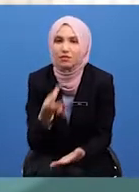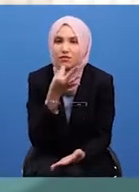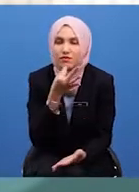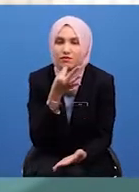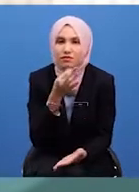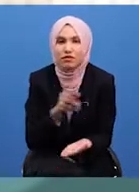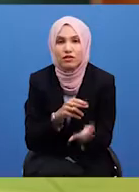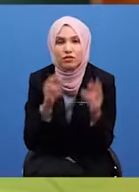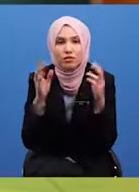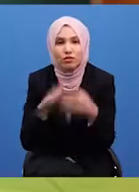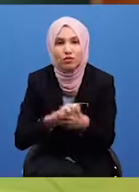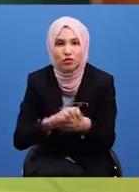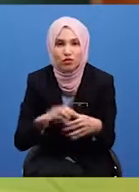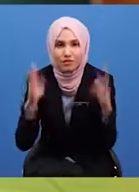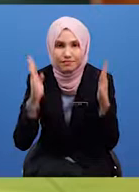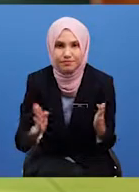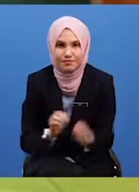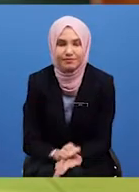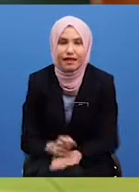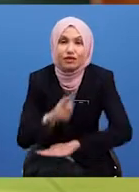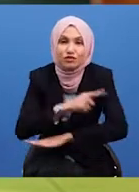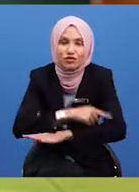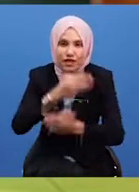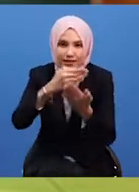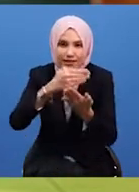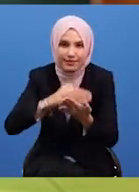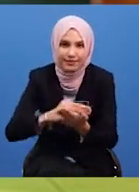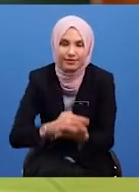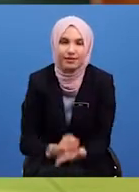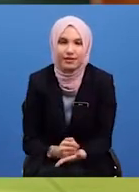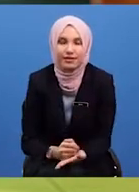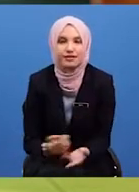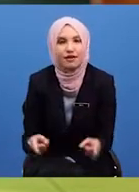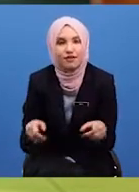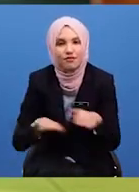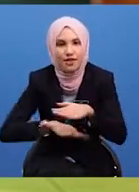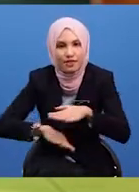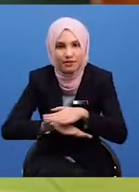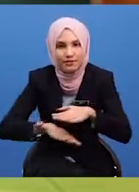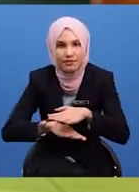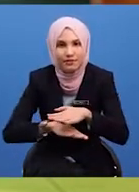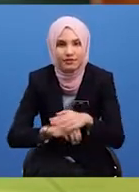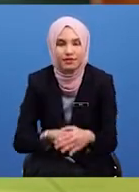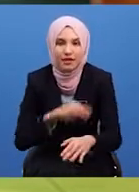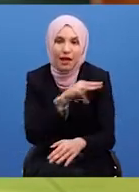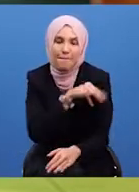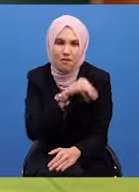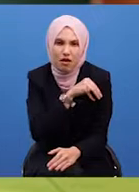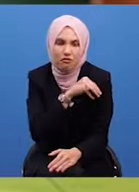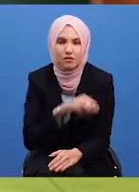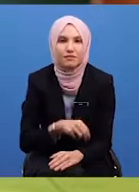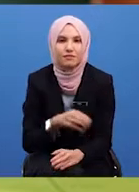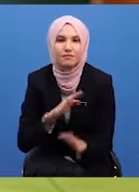owner. In today's lesson, it is related to this immoral